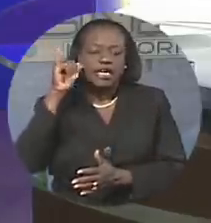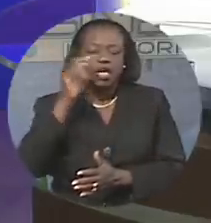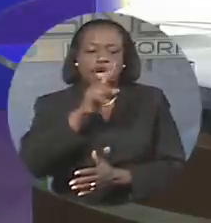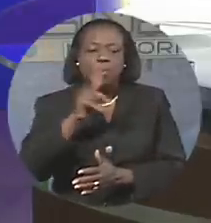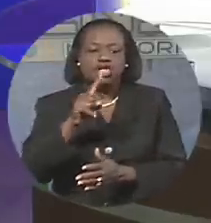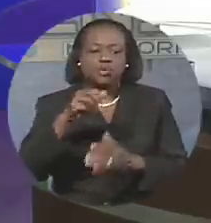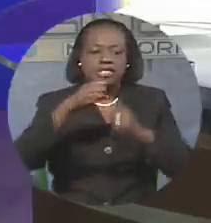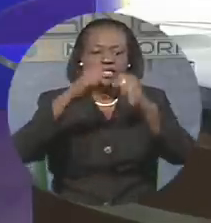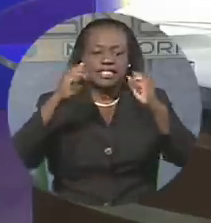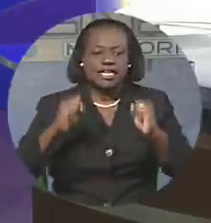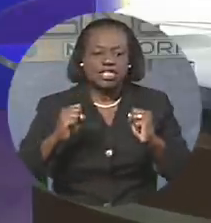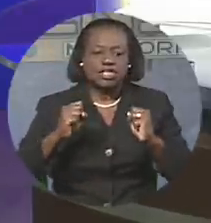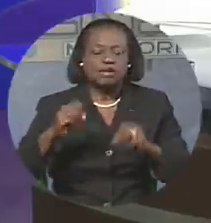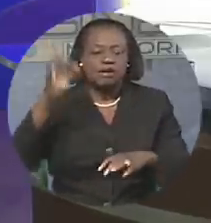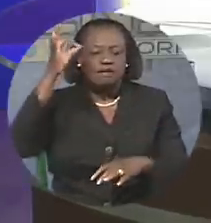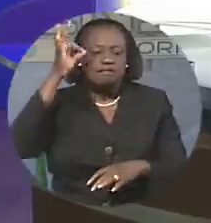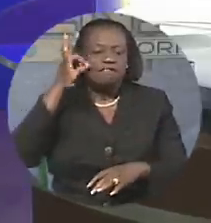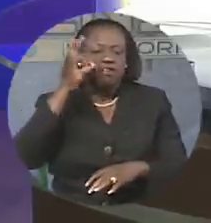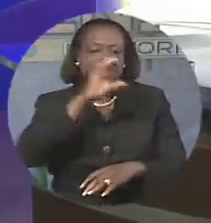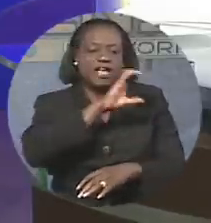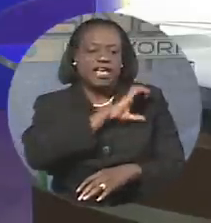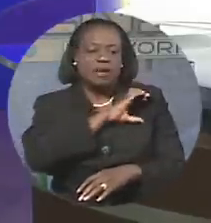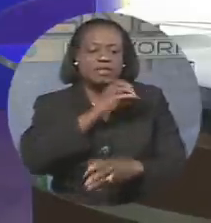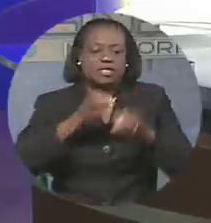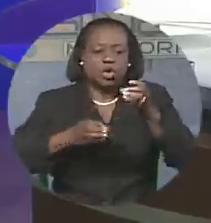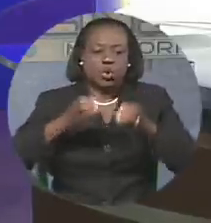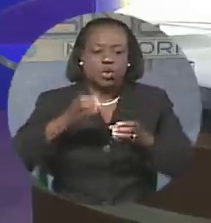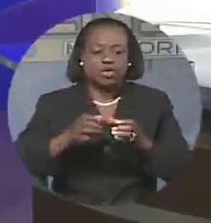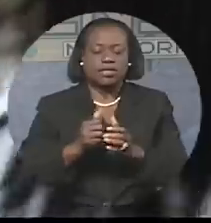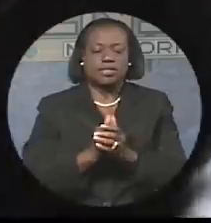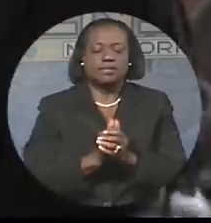was stationed. Fern Carey was at the court for the arraignment.